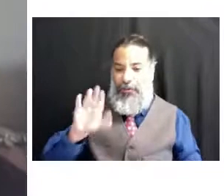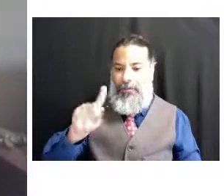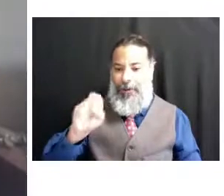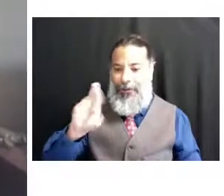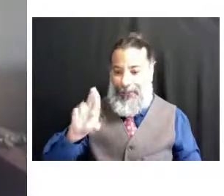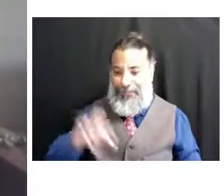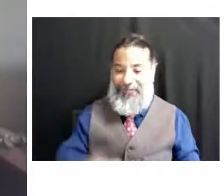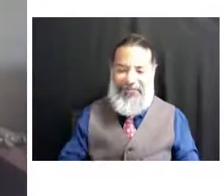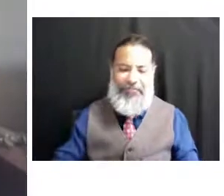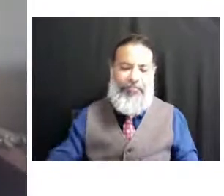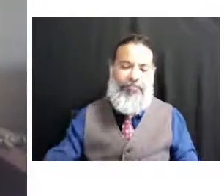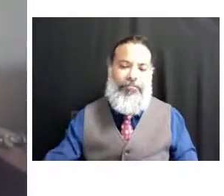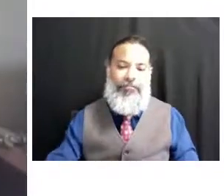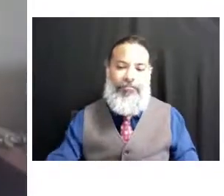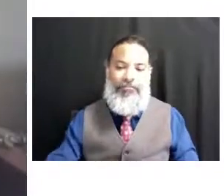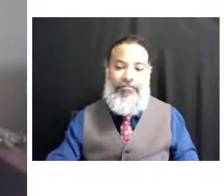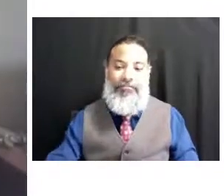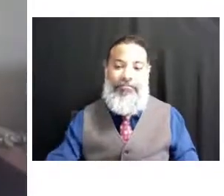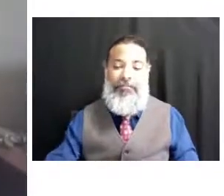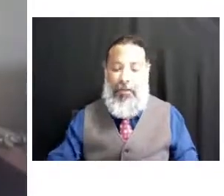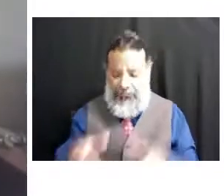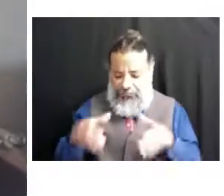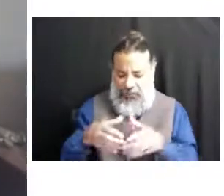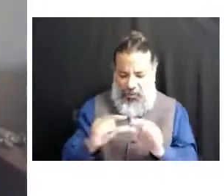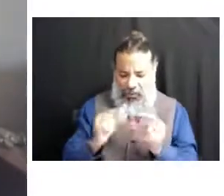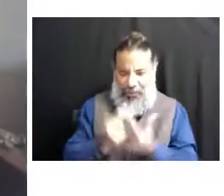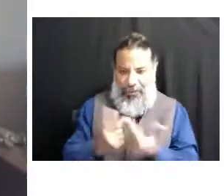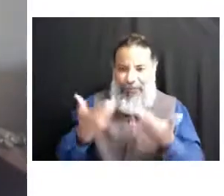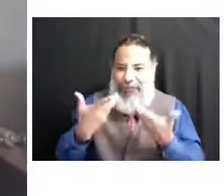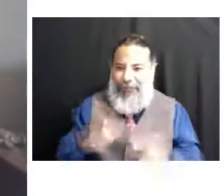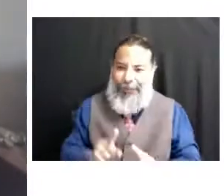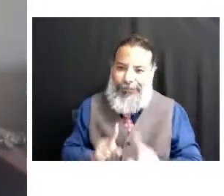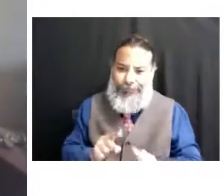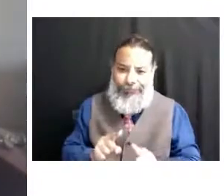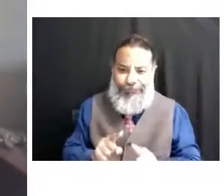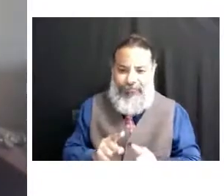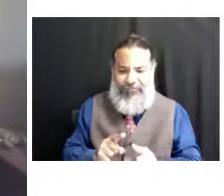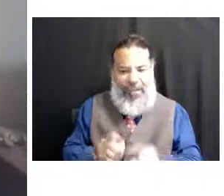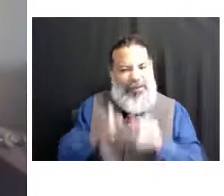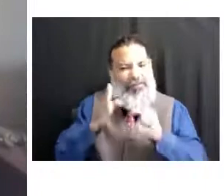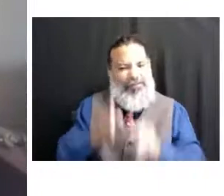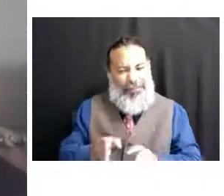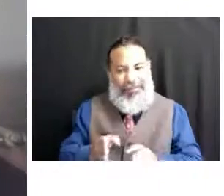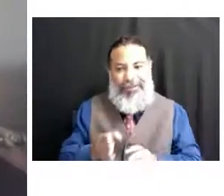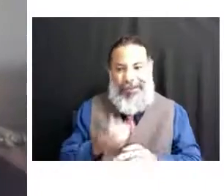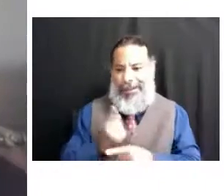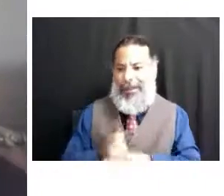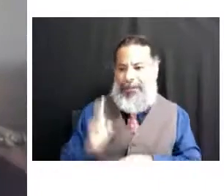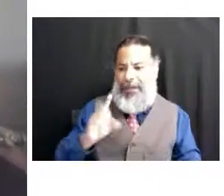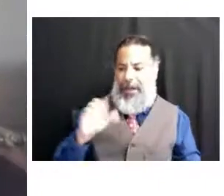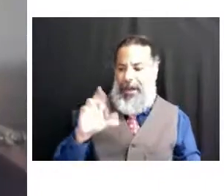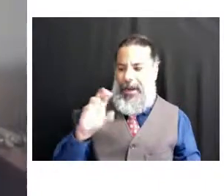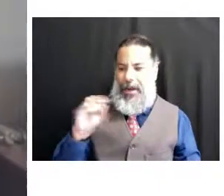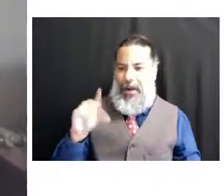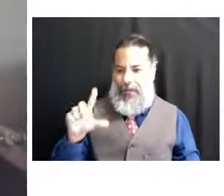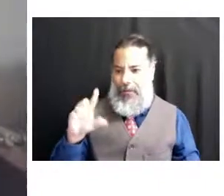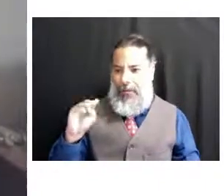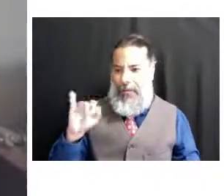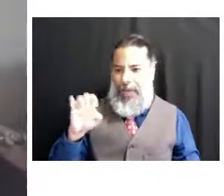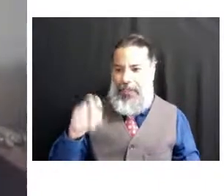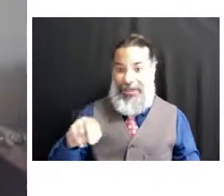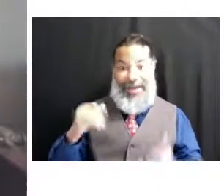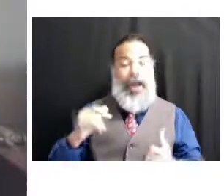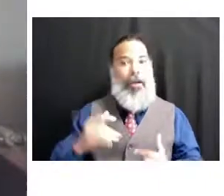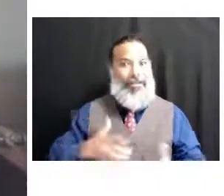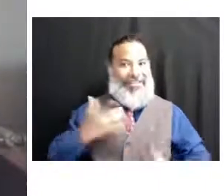A small group of us had the privilege of attending this event in person last week at Carroll Mansion, and I'm excited to share this